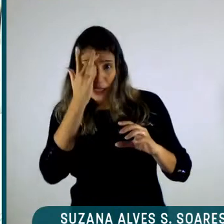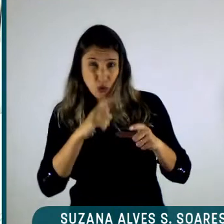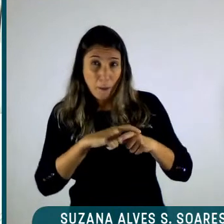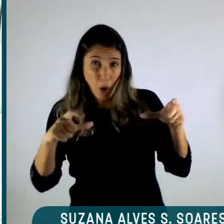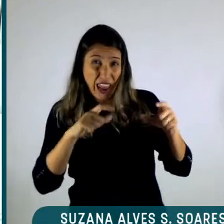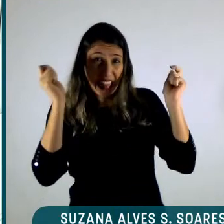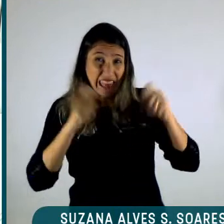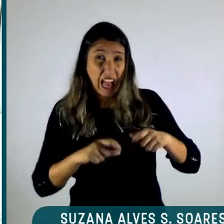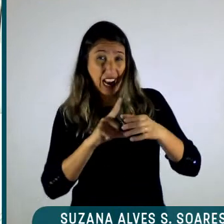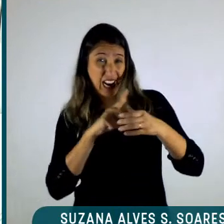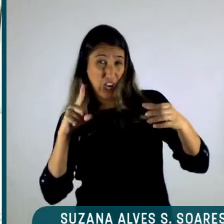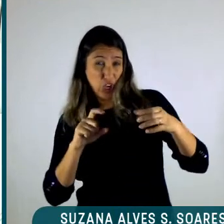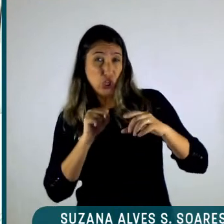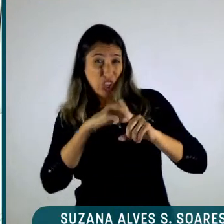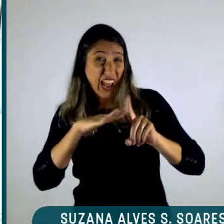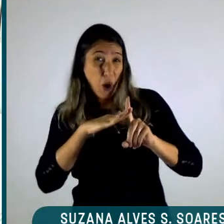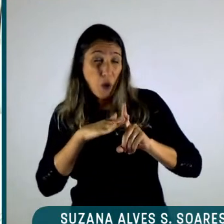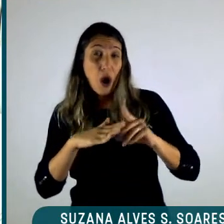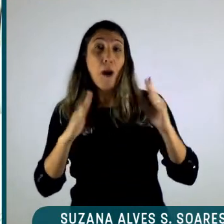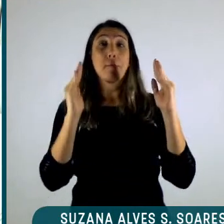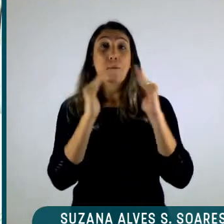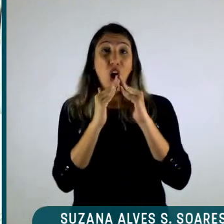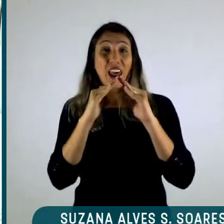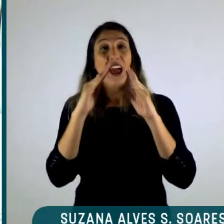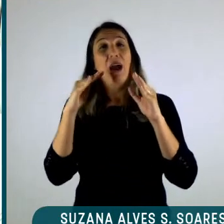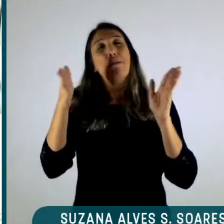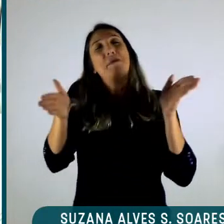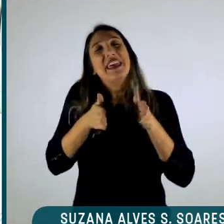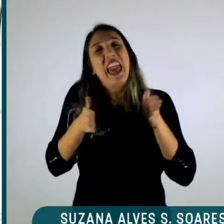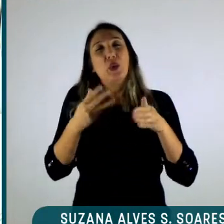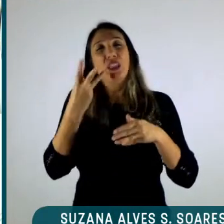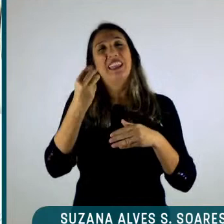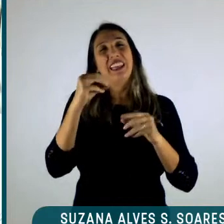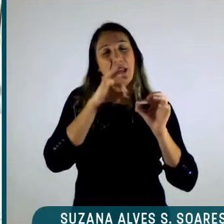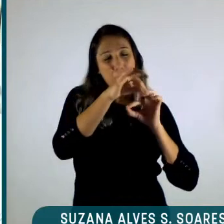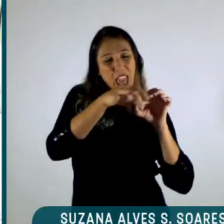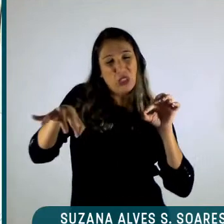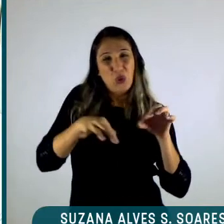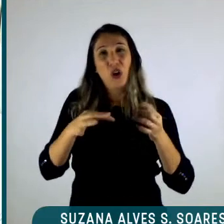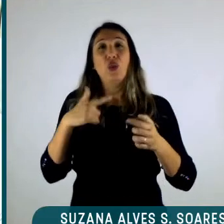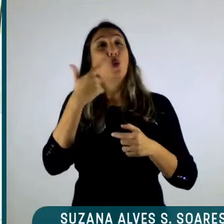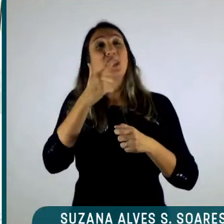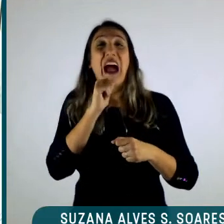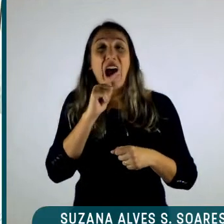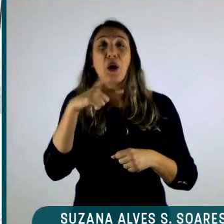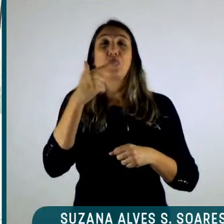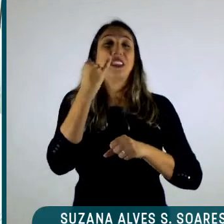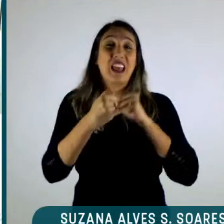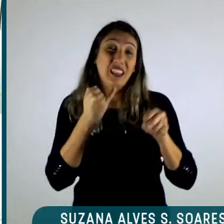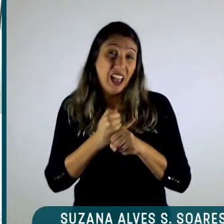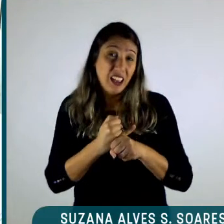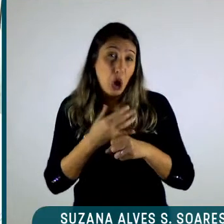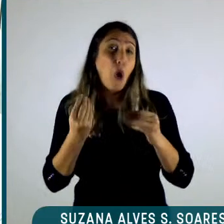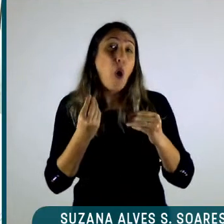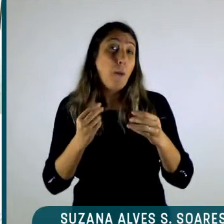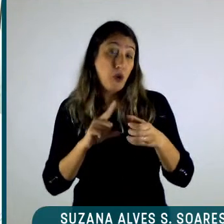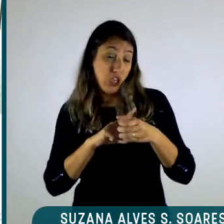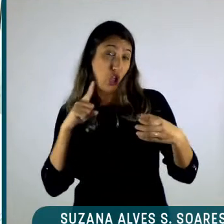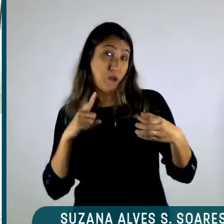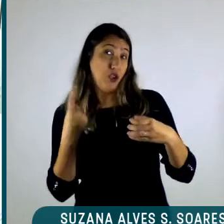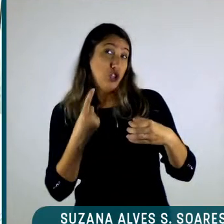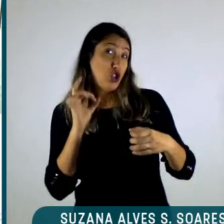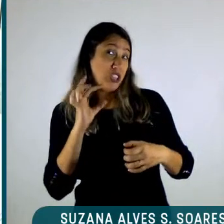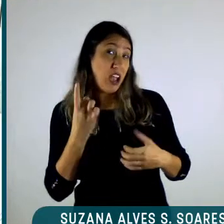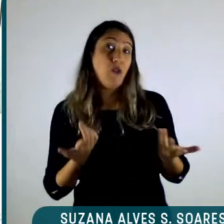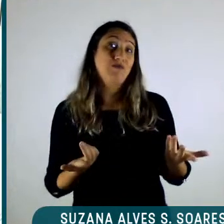Brazil can do social isolation? Those who live in a house with 30 square meters, no water supply, no internet. So